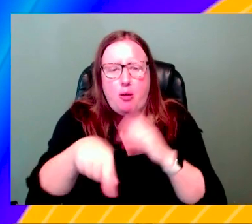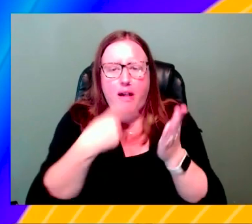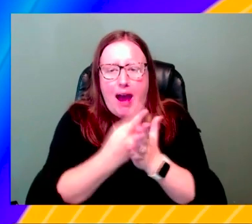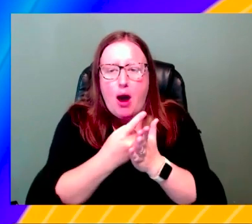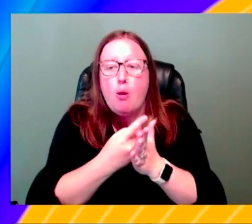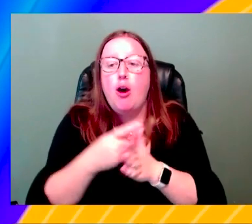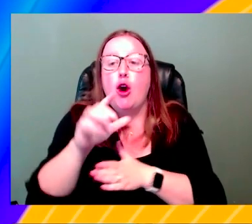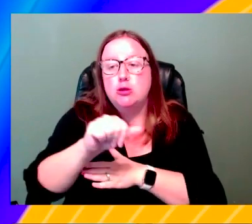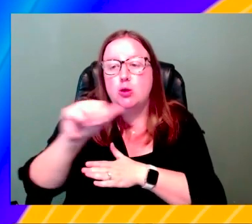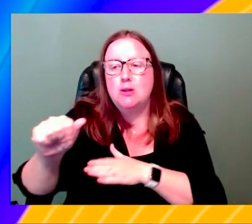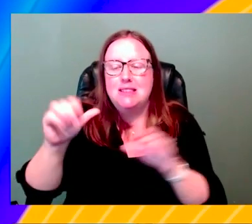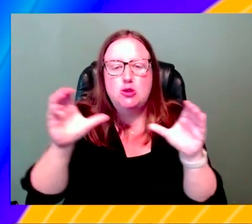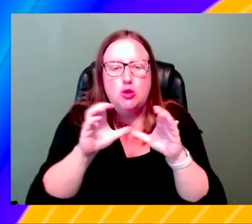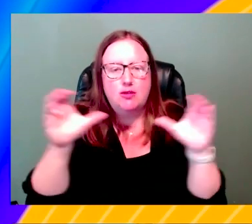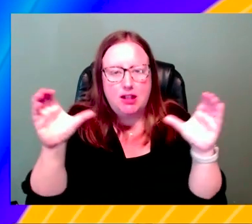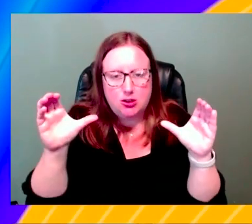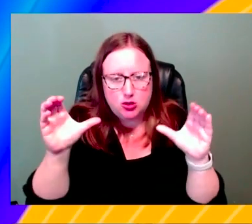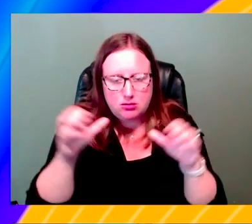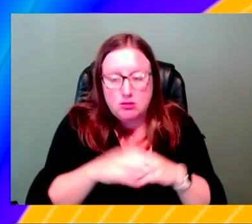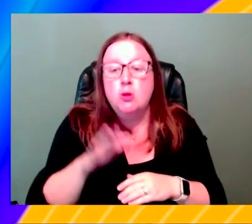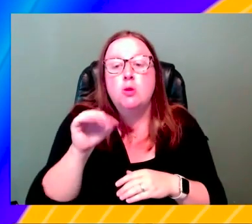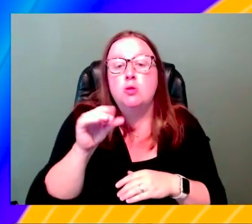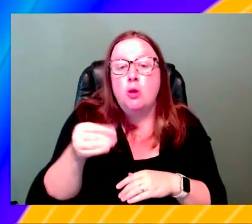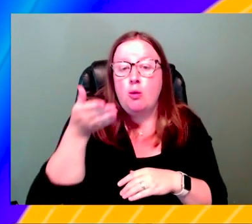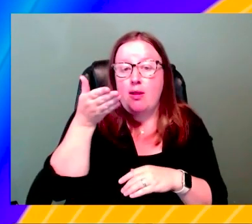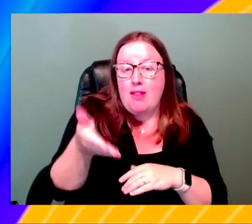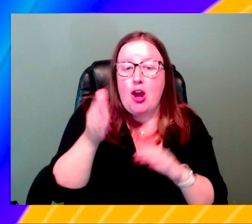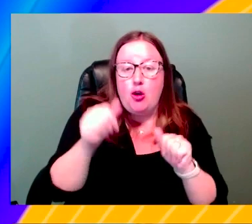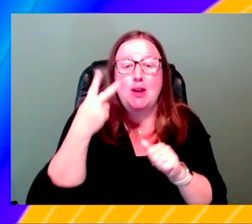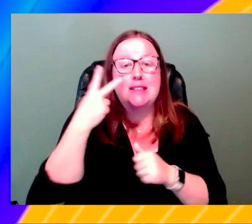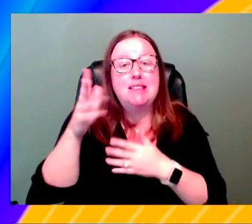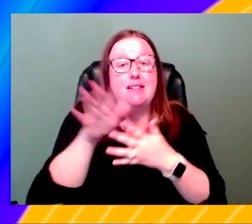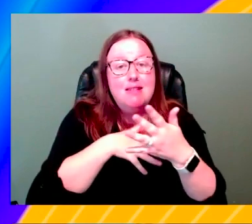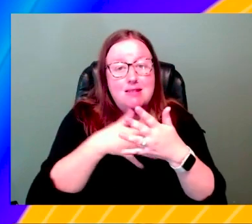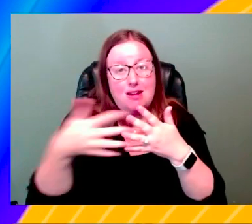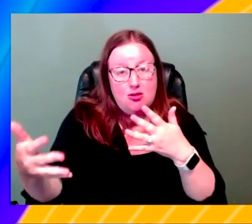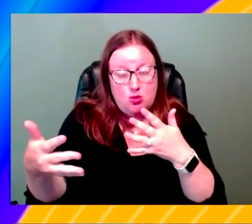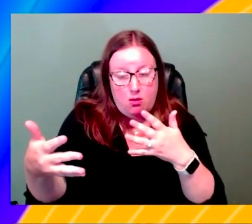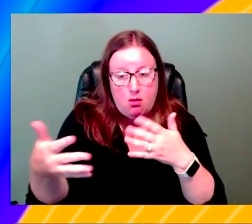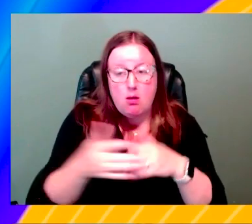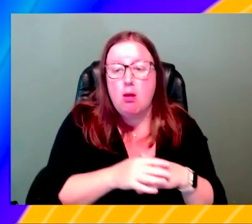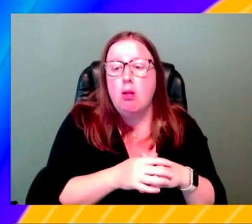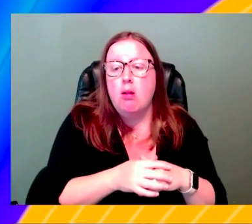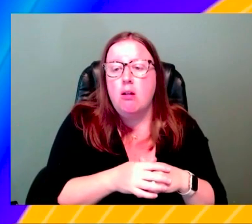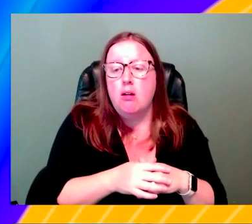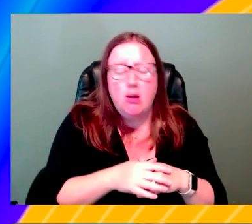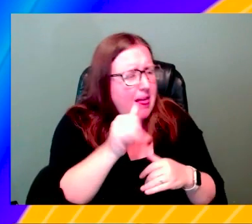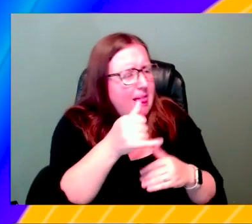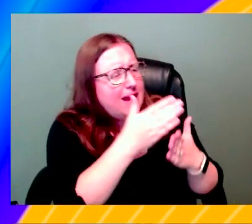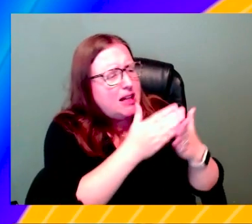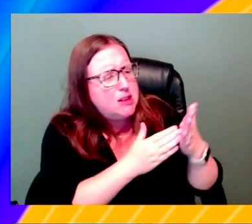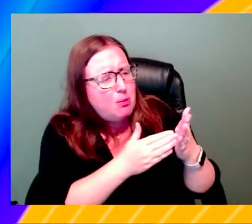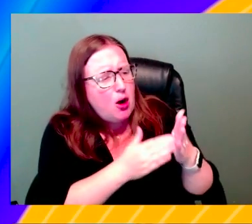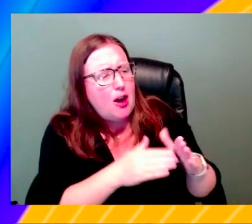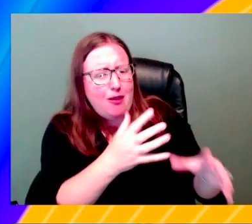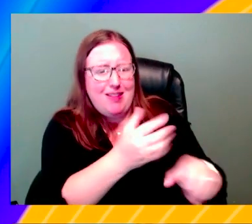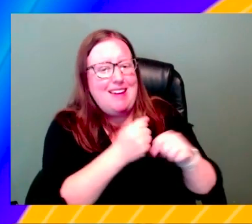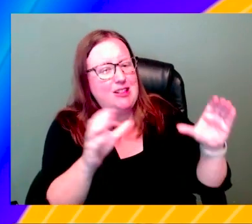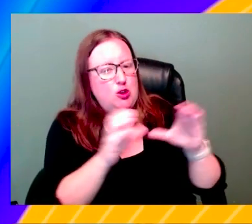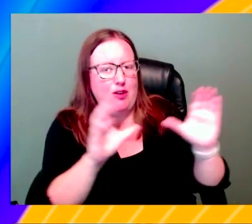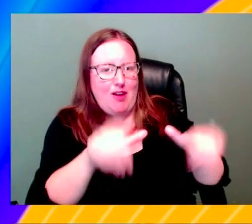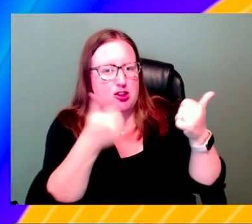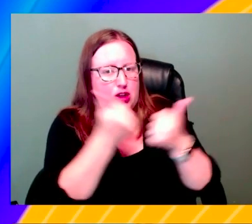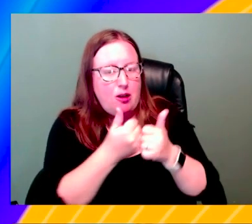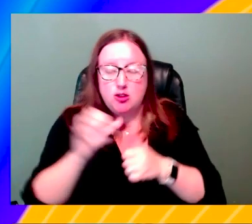Certification. So here's the schedule that we've been doing. This is part of the Get Certified Challenge, too. It is also,